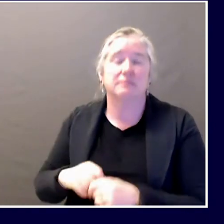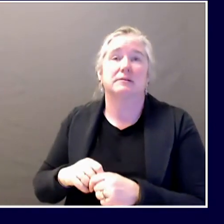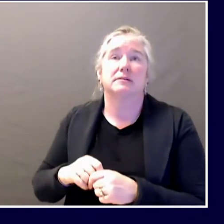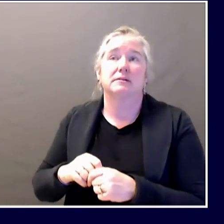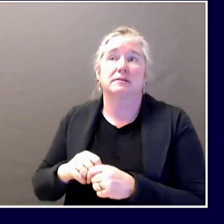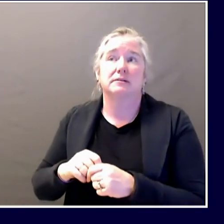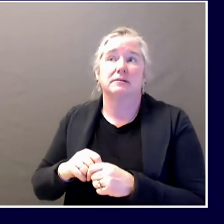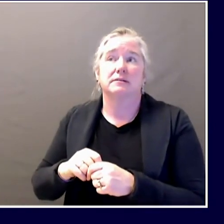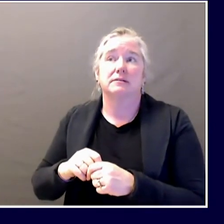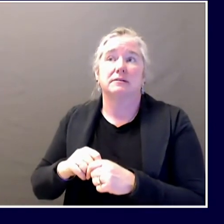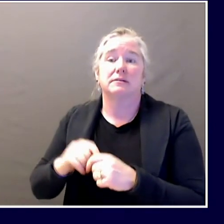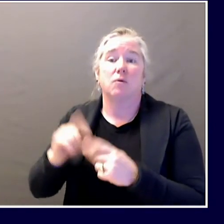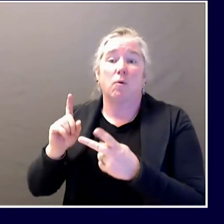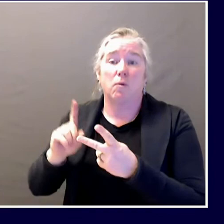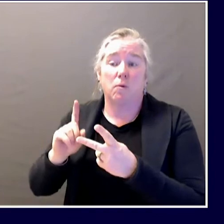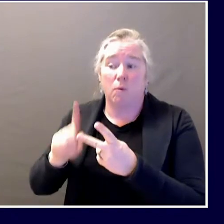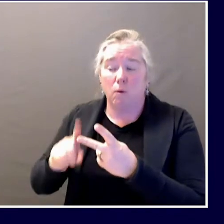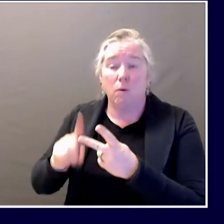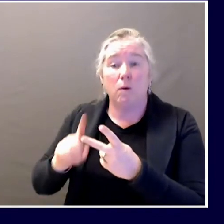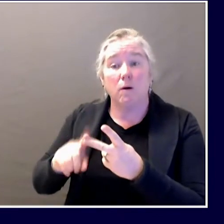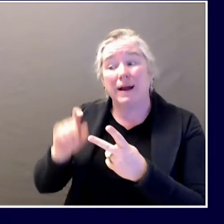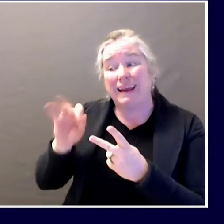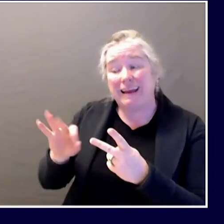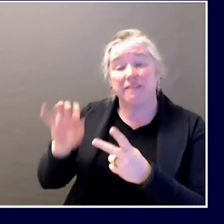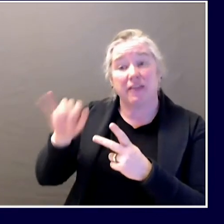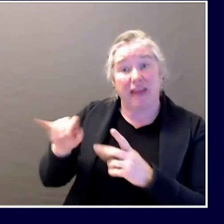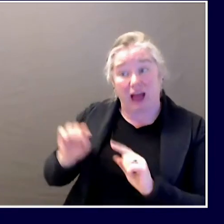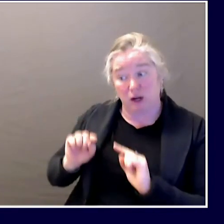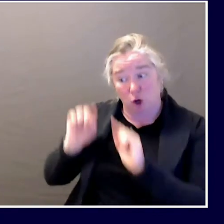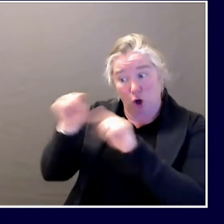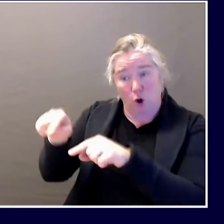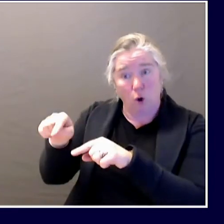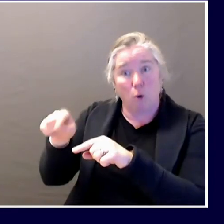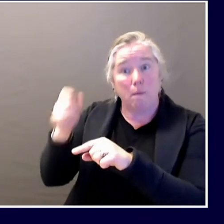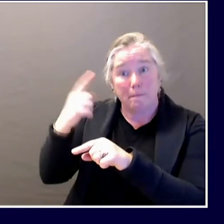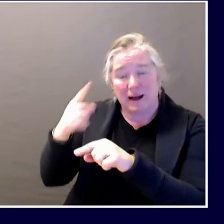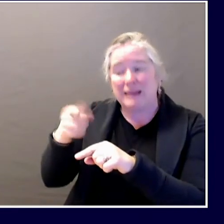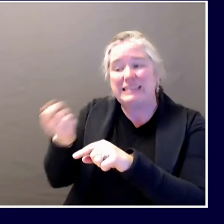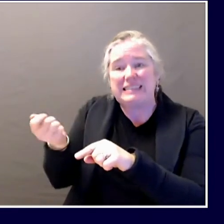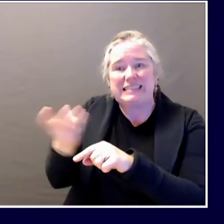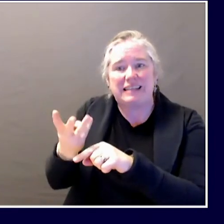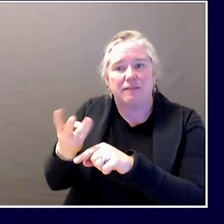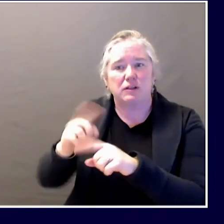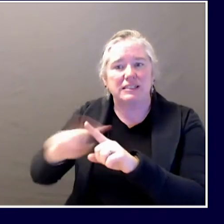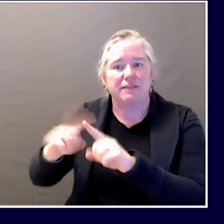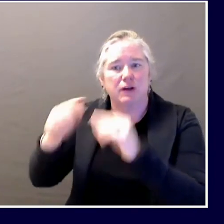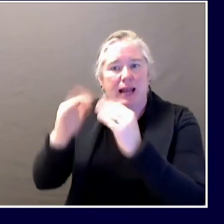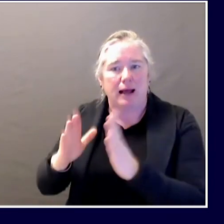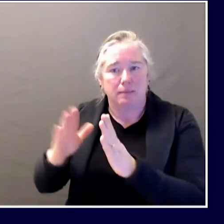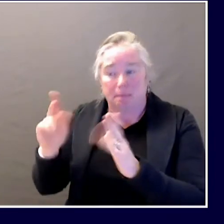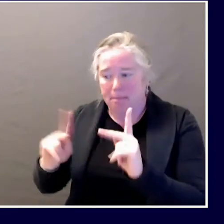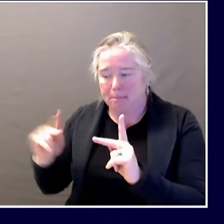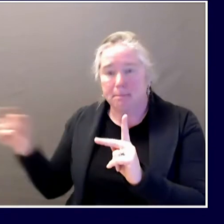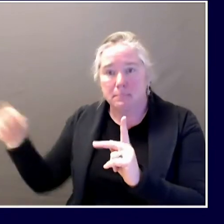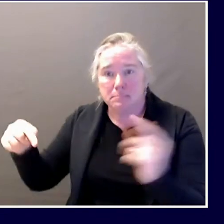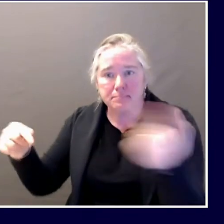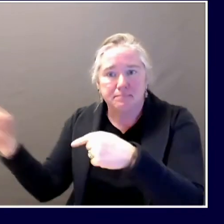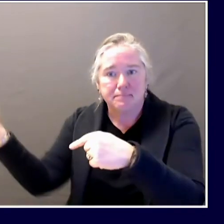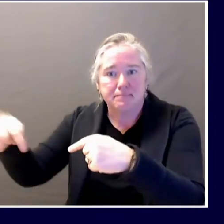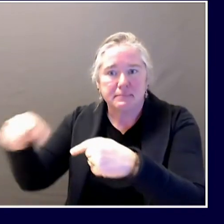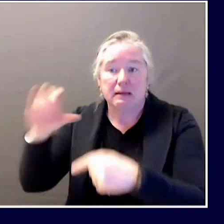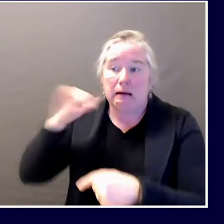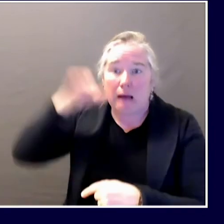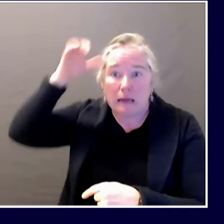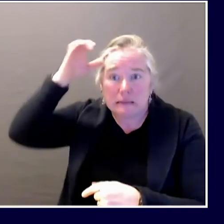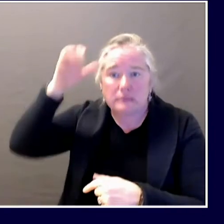an array of different households. We still recommend that even vaccinated folks avoid